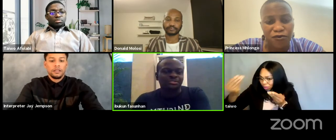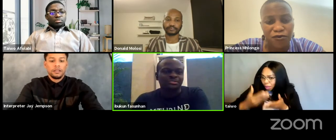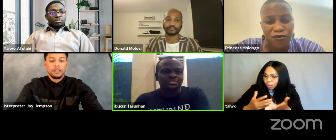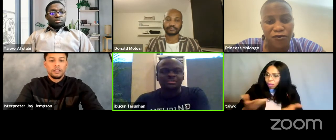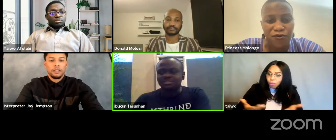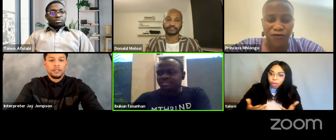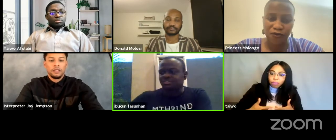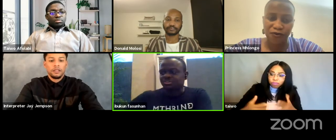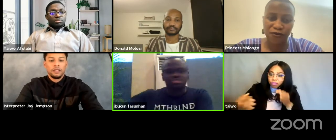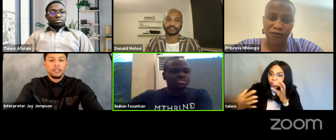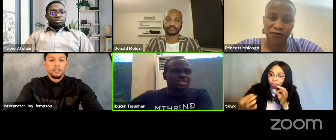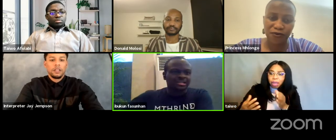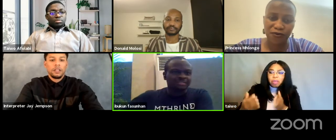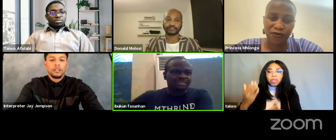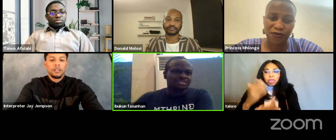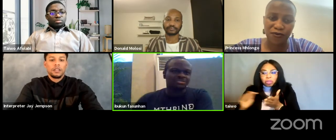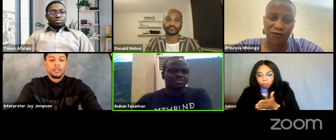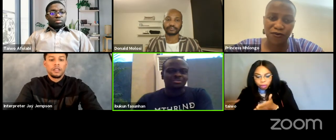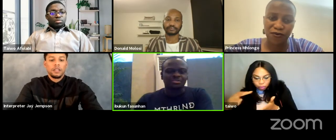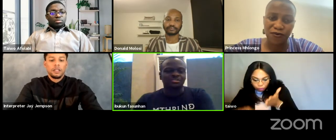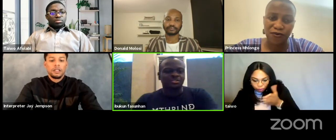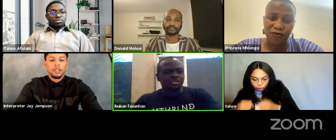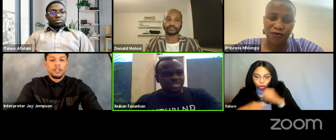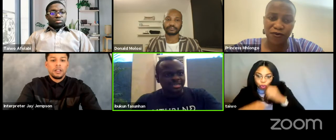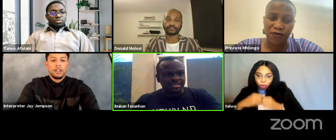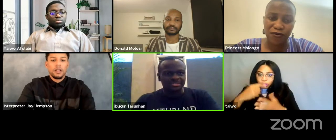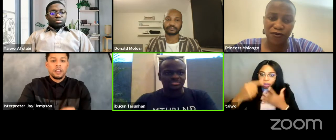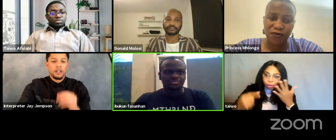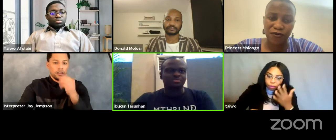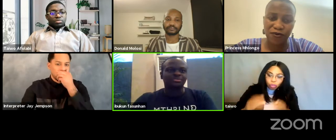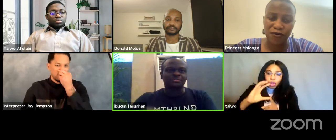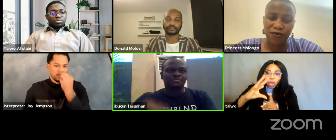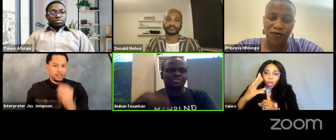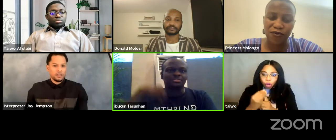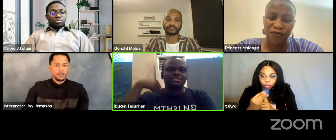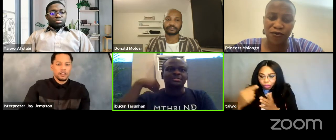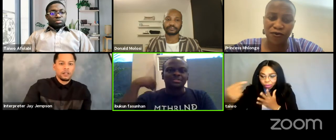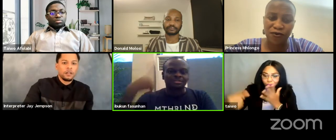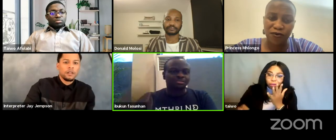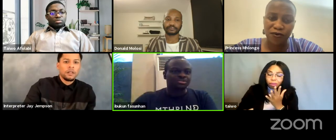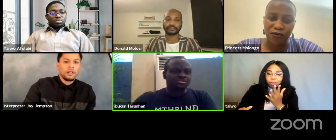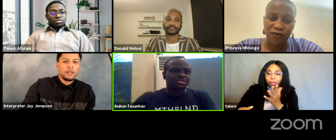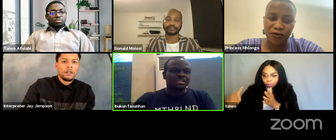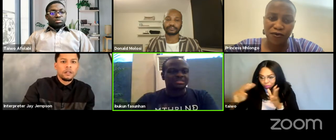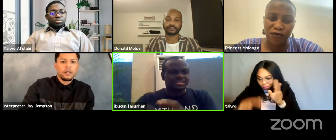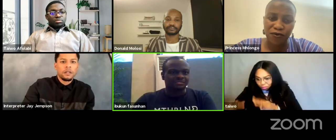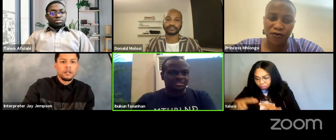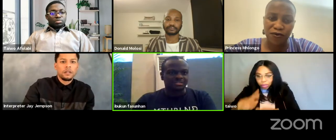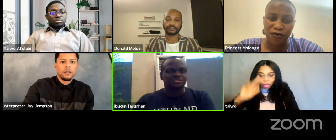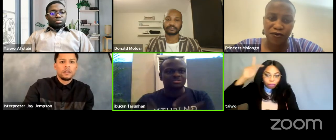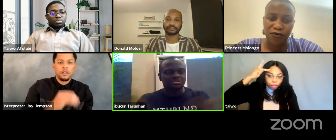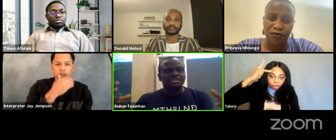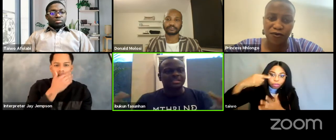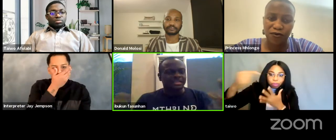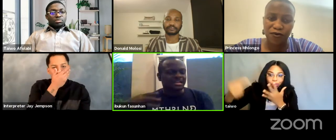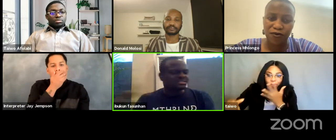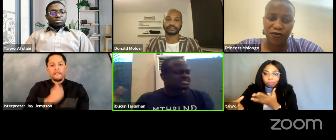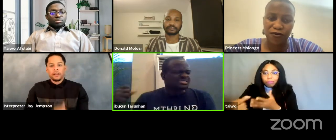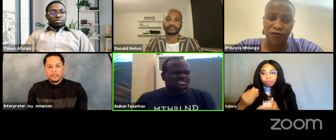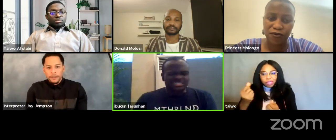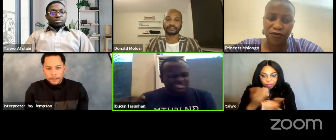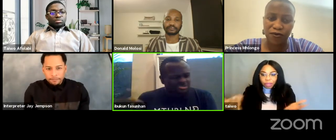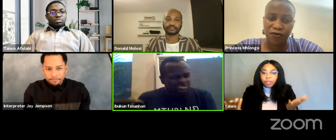will review the structural elements, some people review the cultural elements, some people review the political elements and everything. So